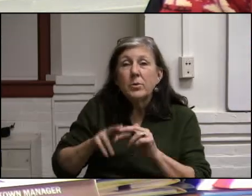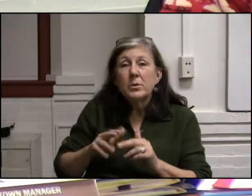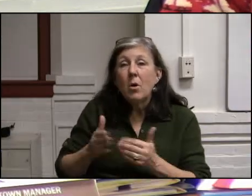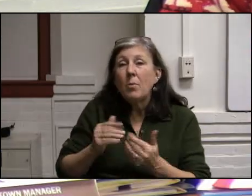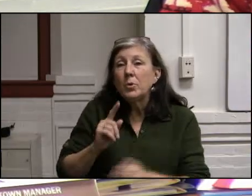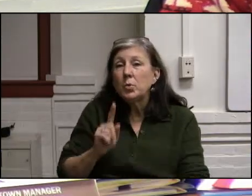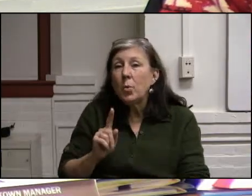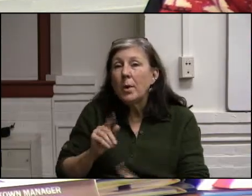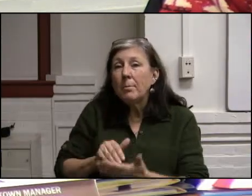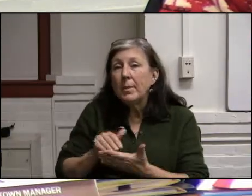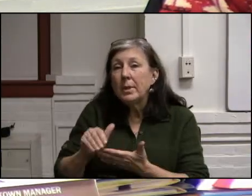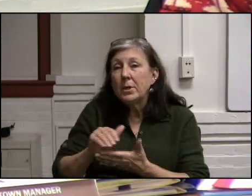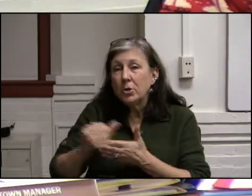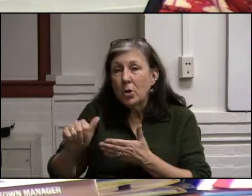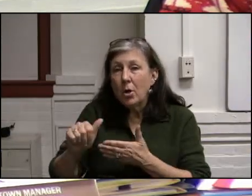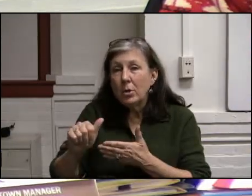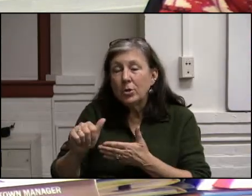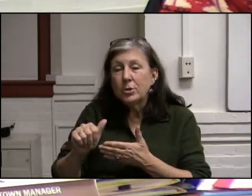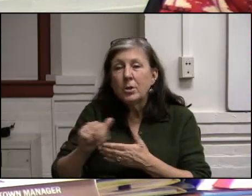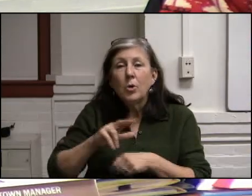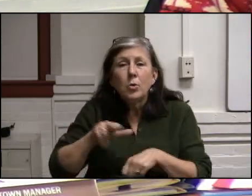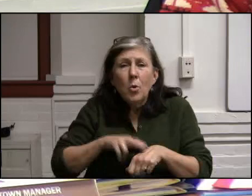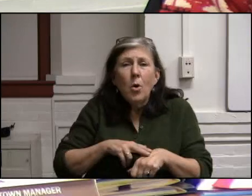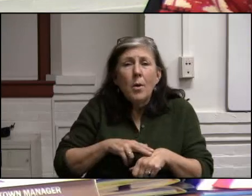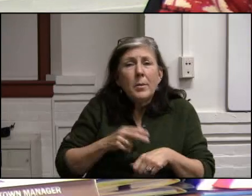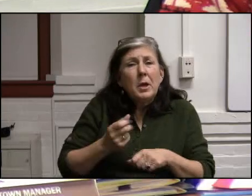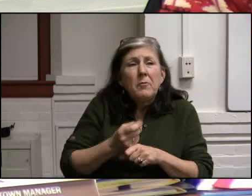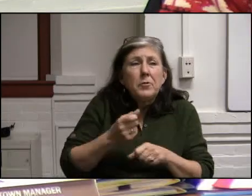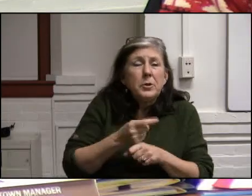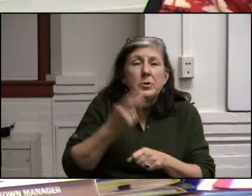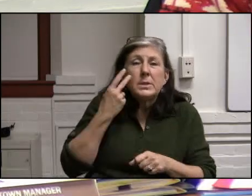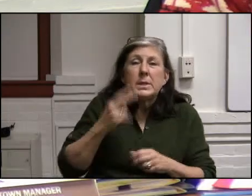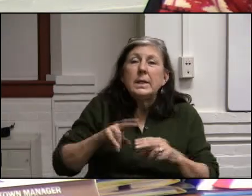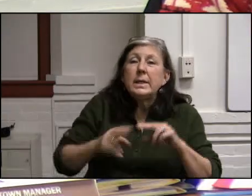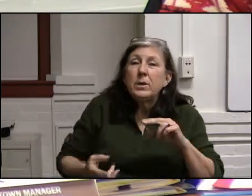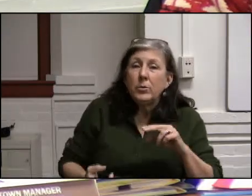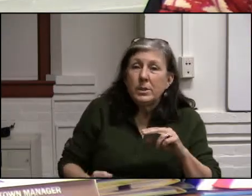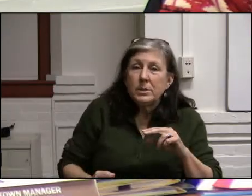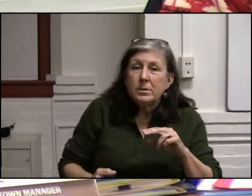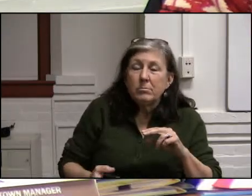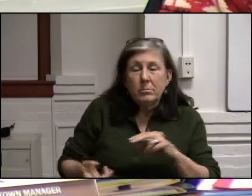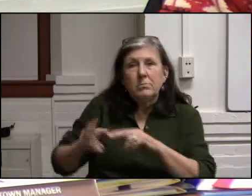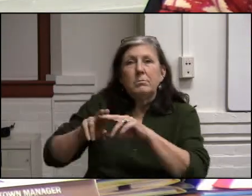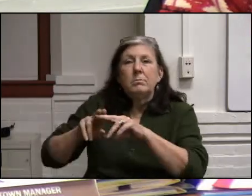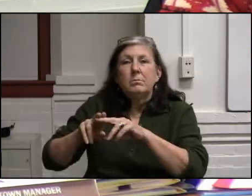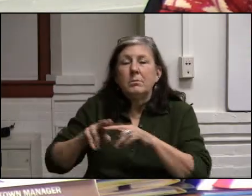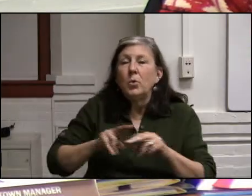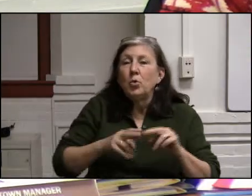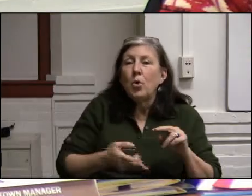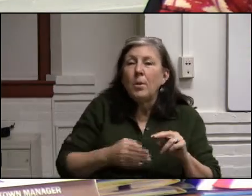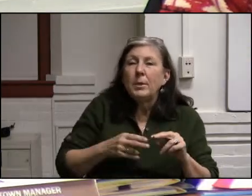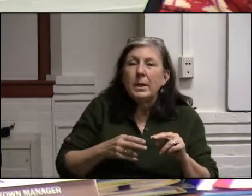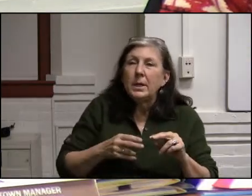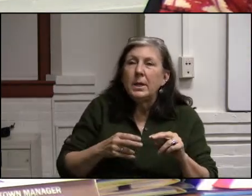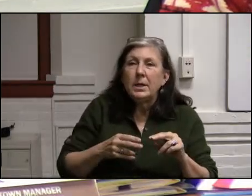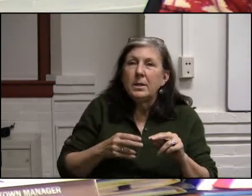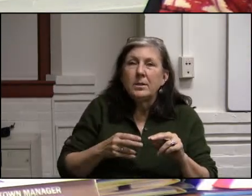almost $1 million. And what we normally see at this time of year is a decrease because normally in a less